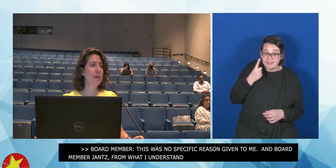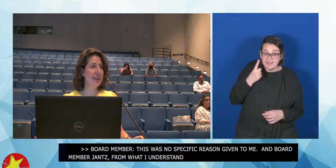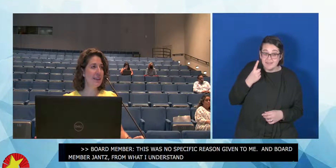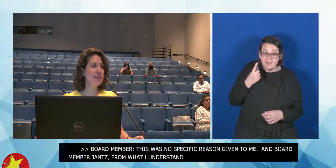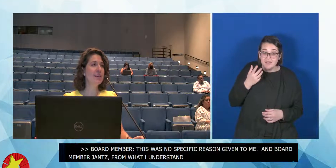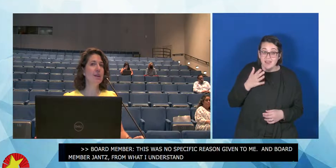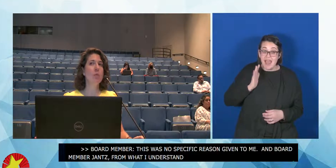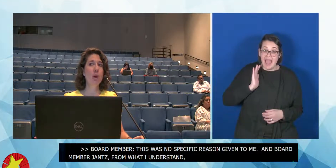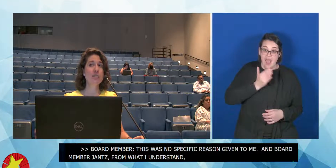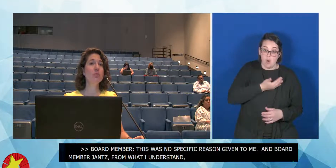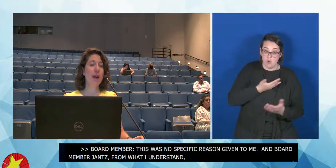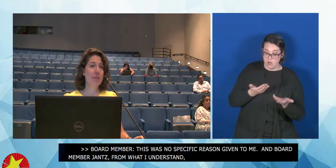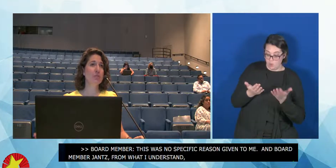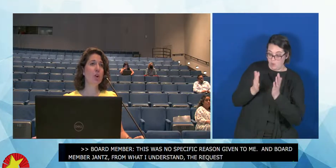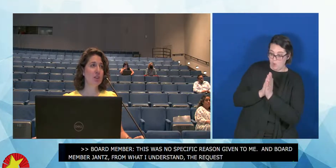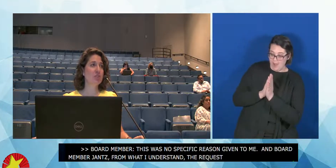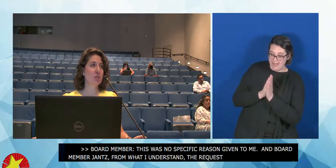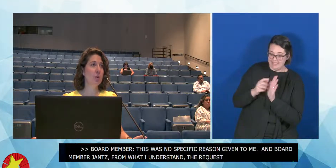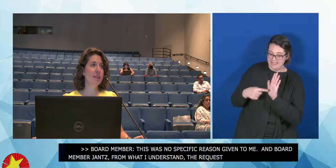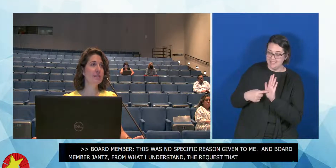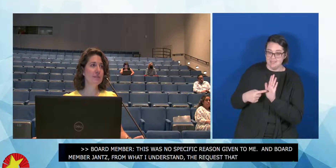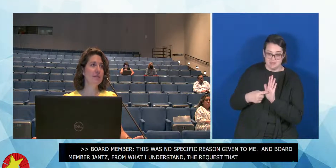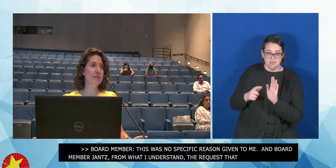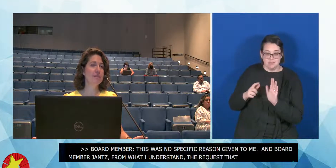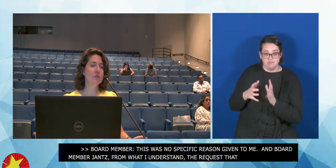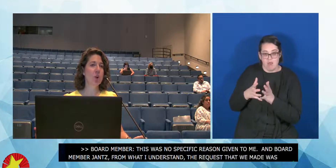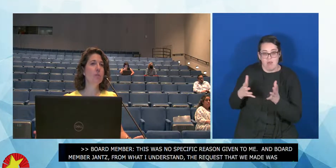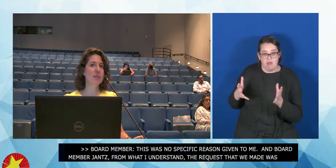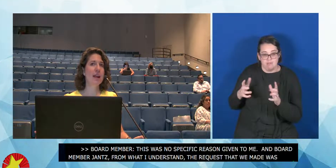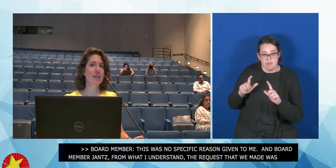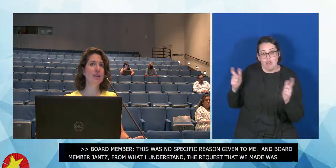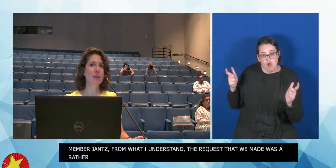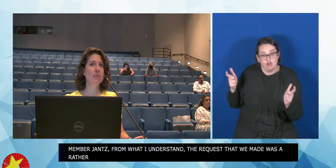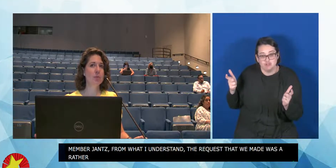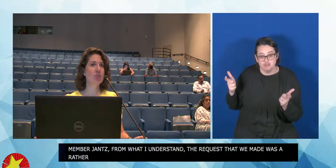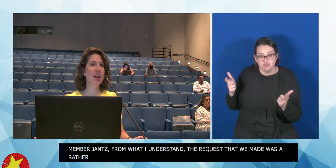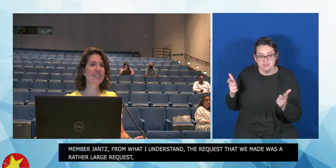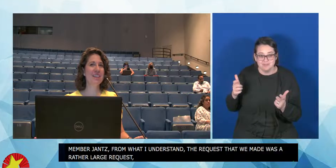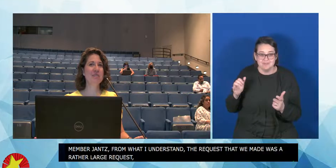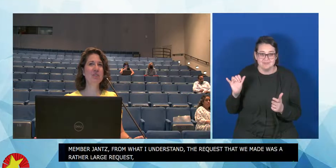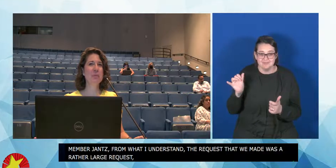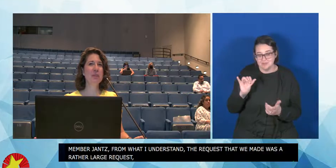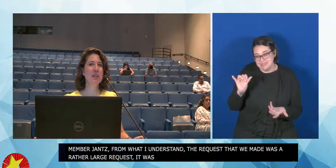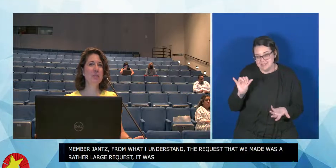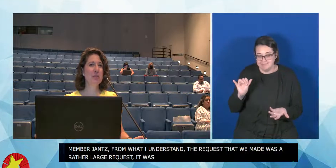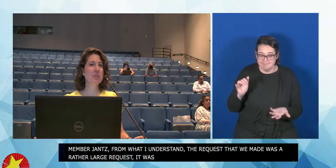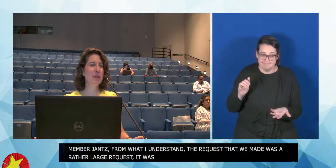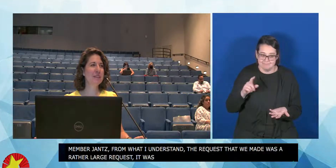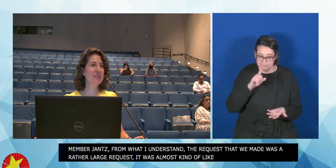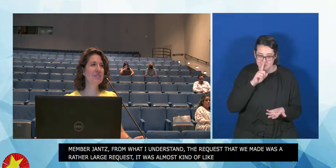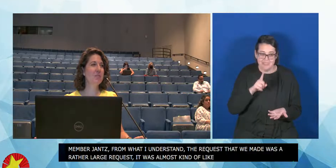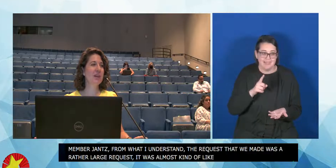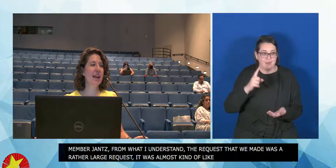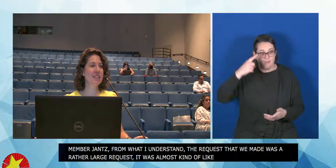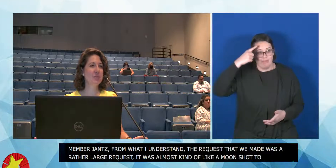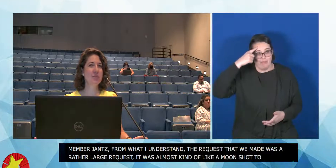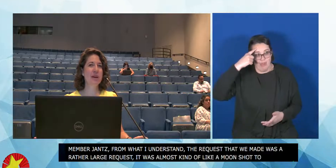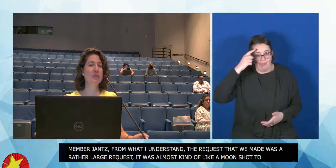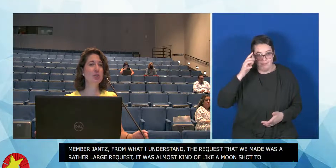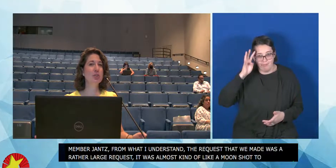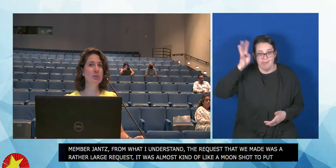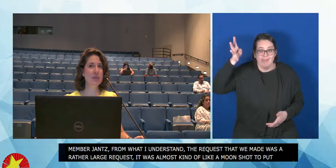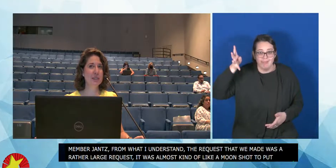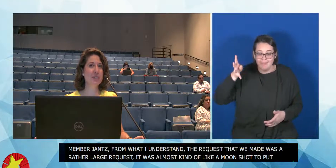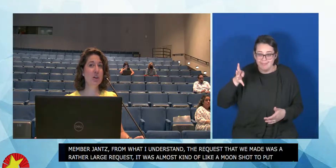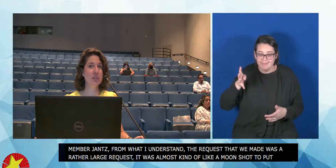we made was a rather large request. It was almost kind of like a moonshot. To put it in perspective, we asked for